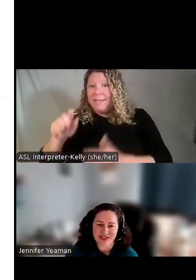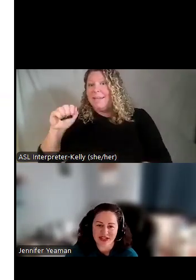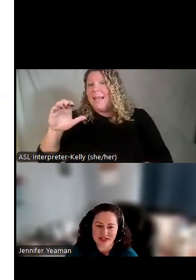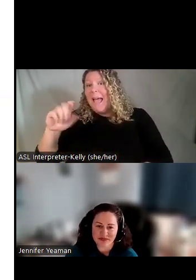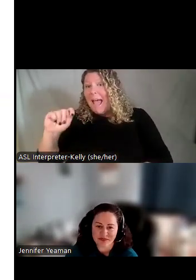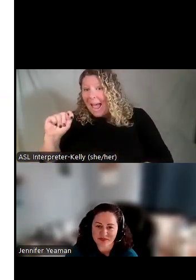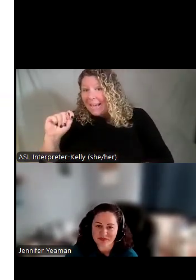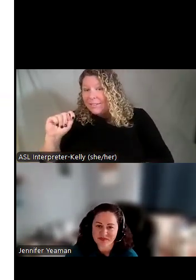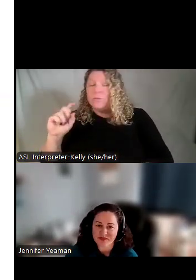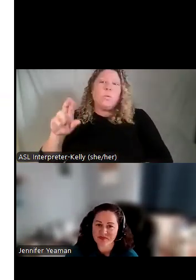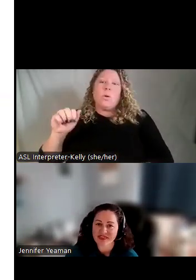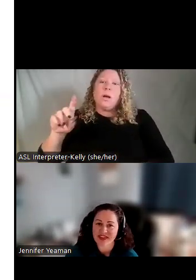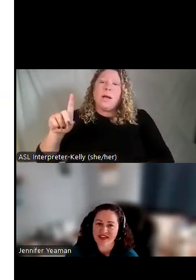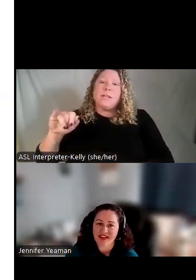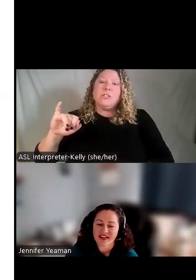So those 4 steps.